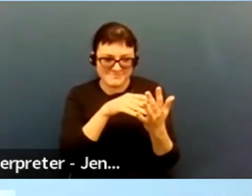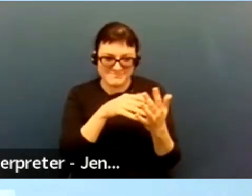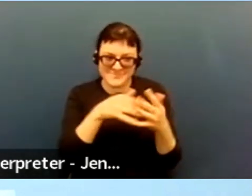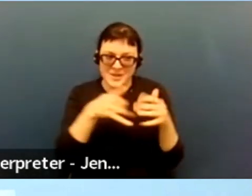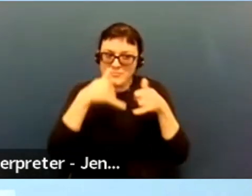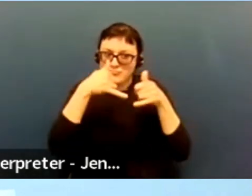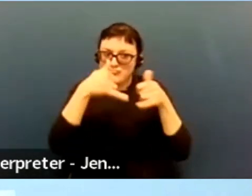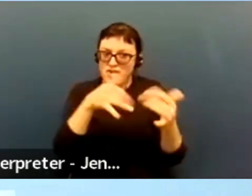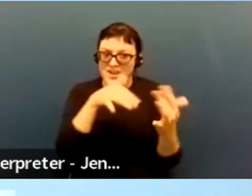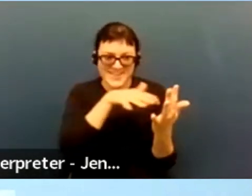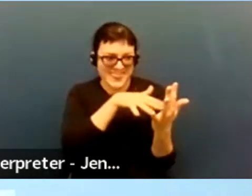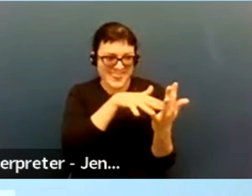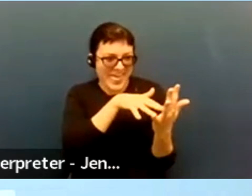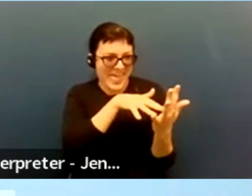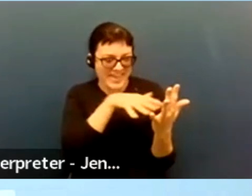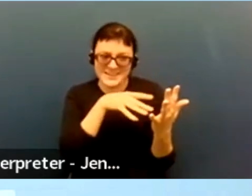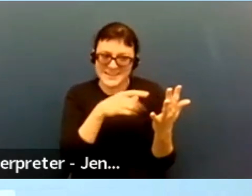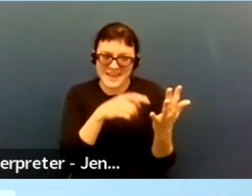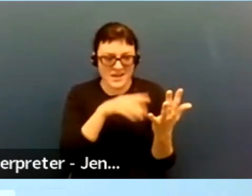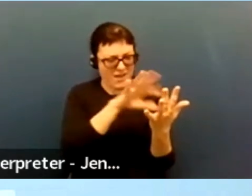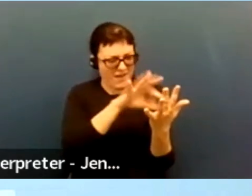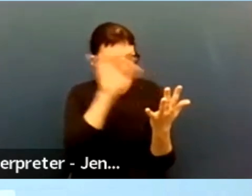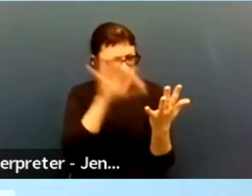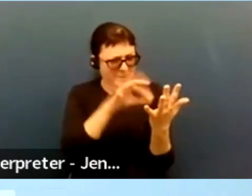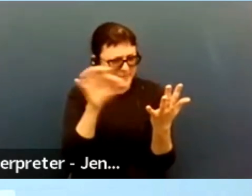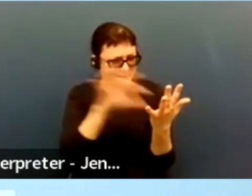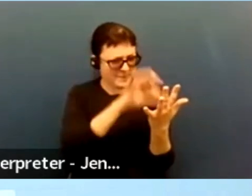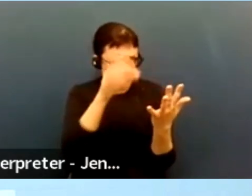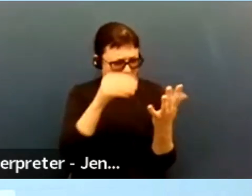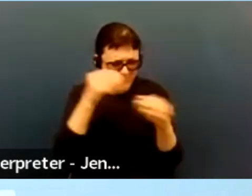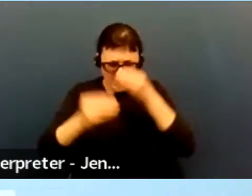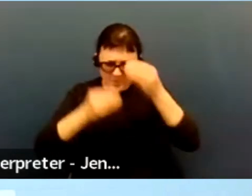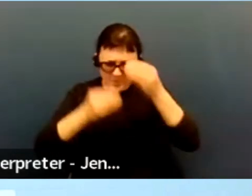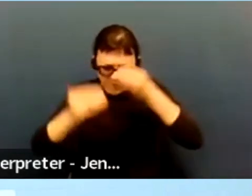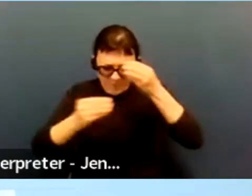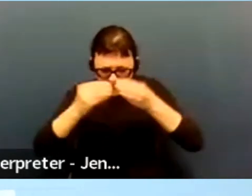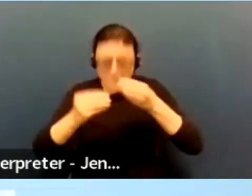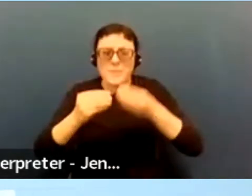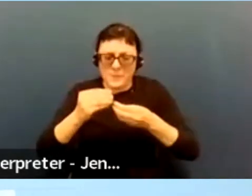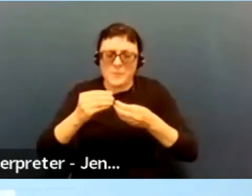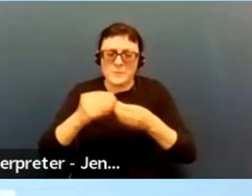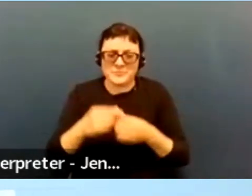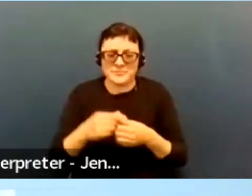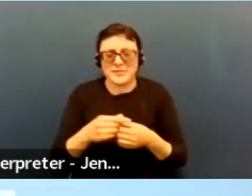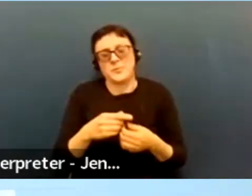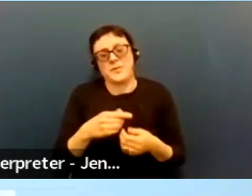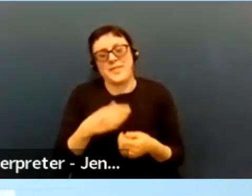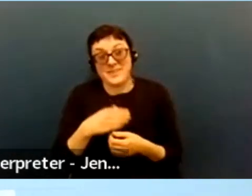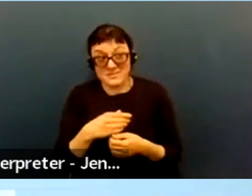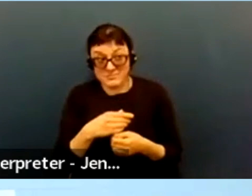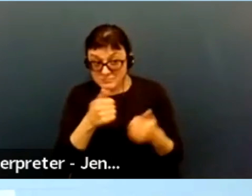are there, the Easter eggs are in there for you to really enjoy and play with it.